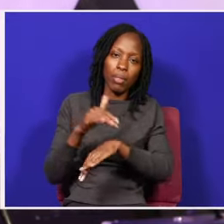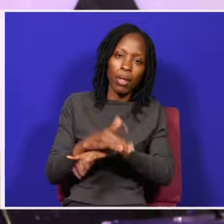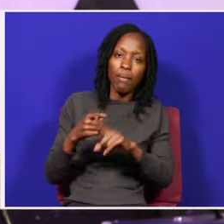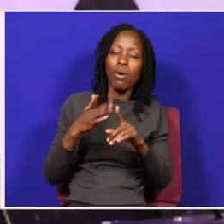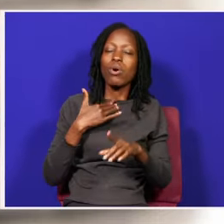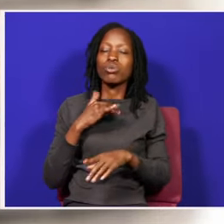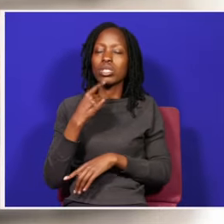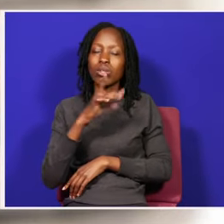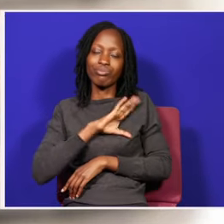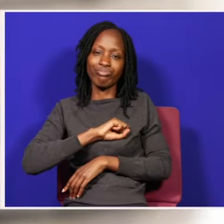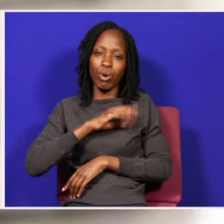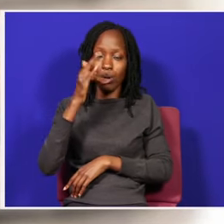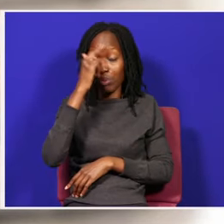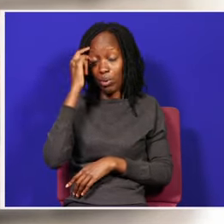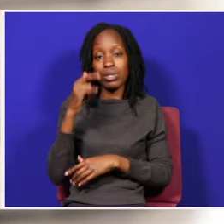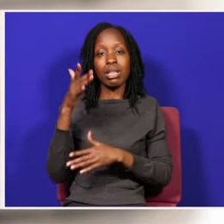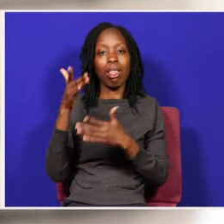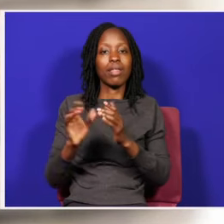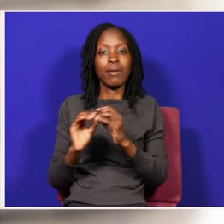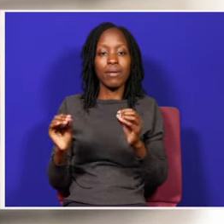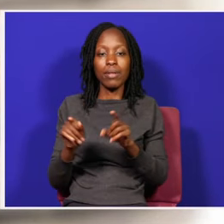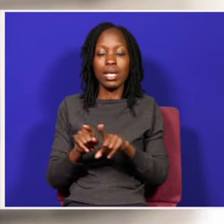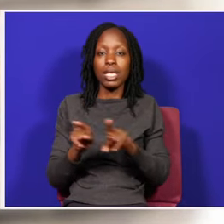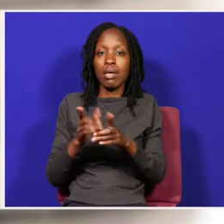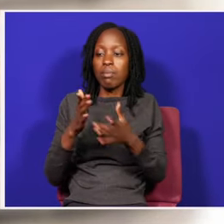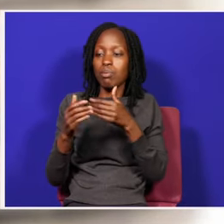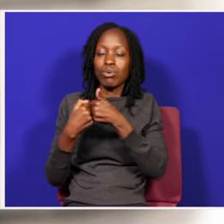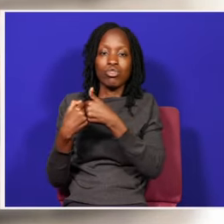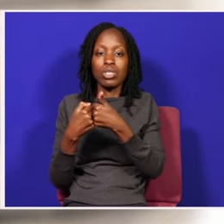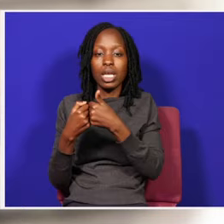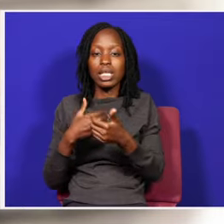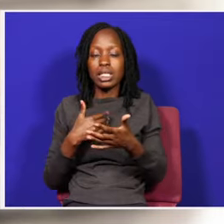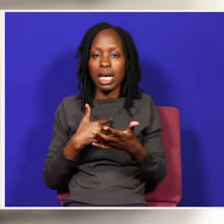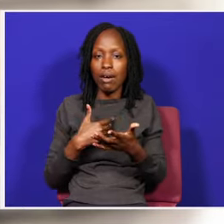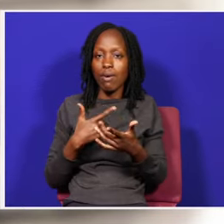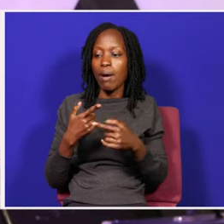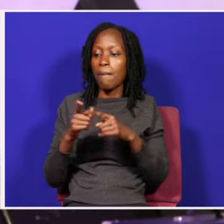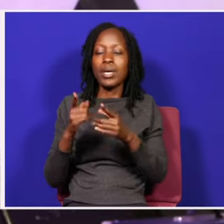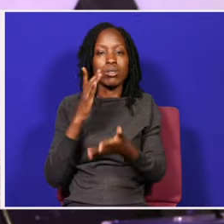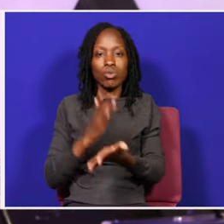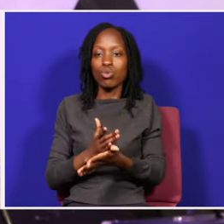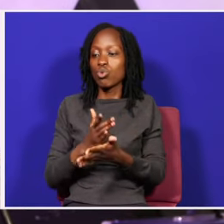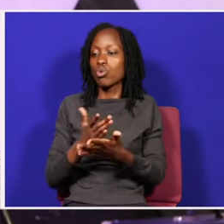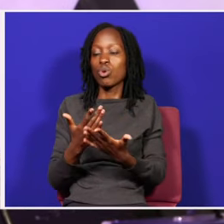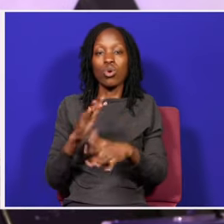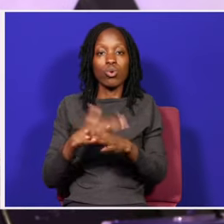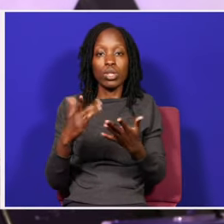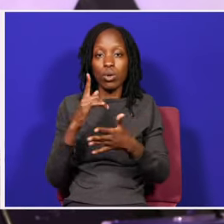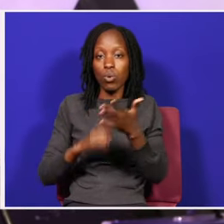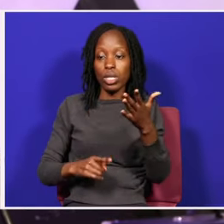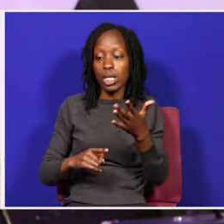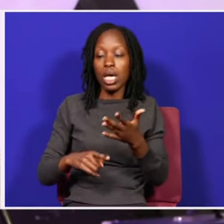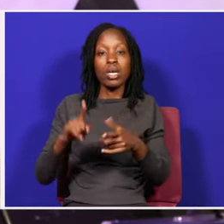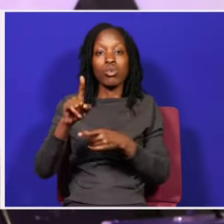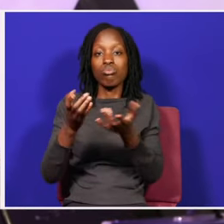because it's not the end. You may have some struggles, you may have some difficulty, but you started. You took the risk, and